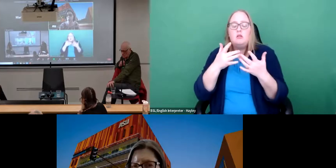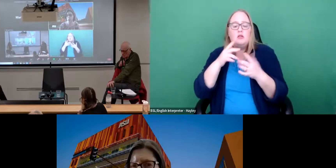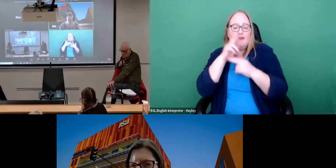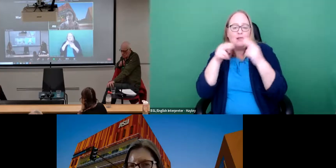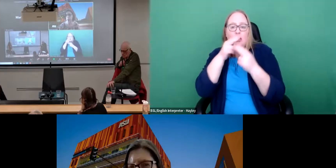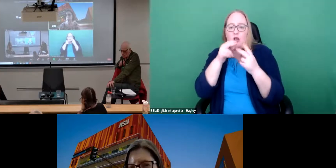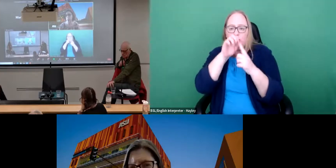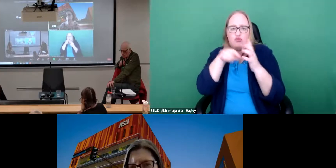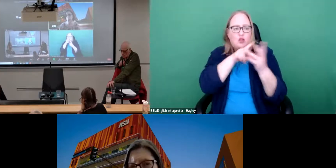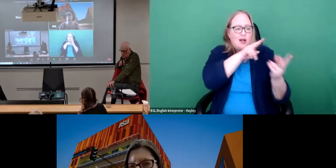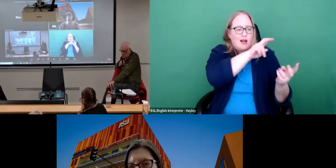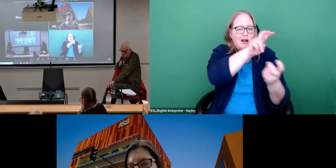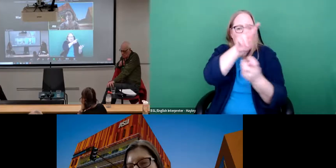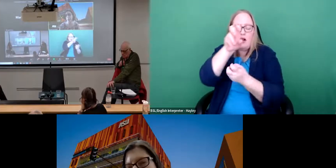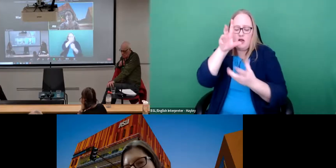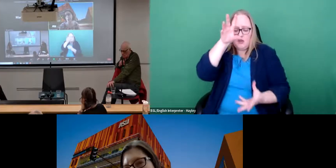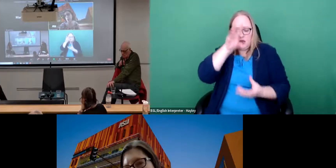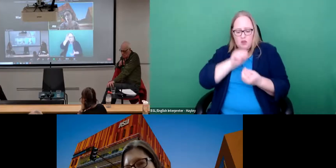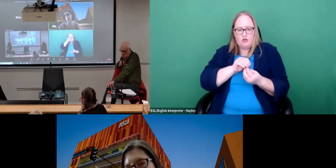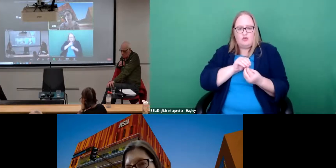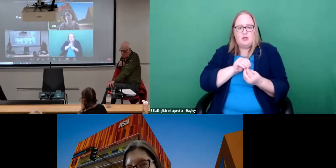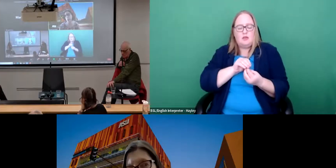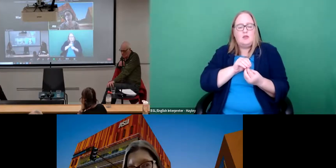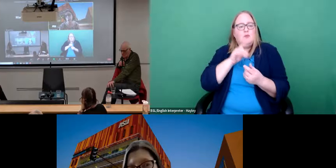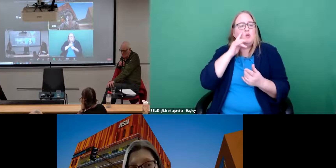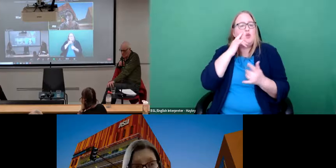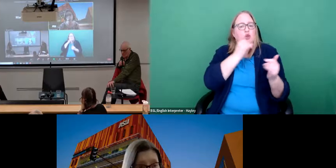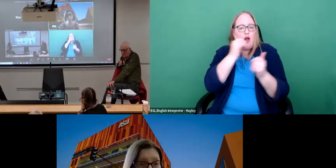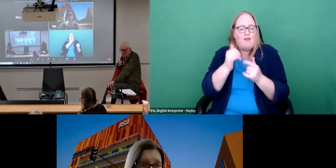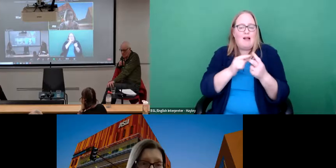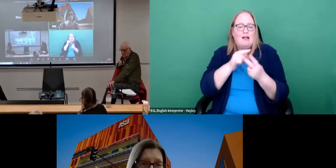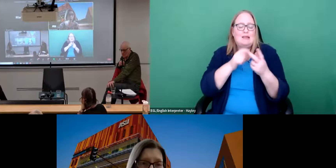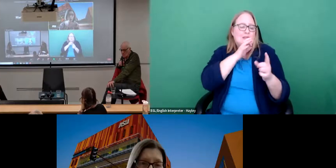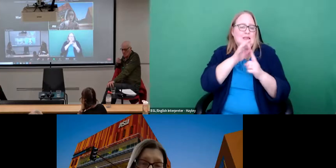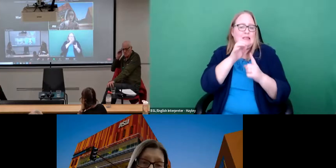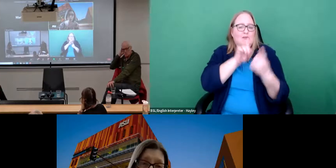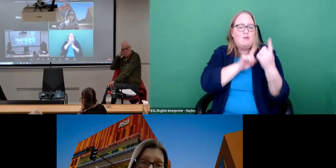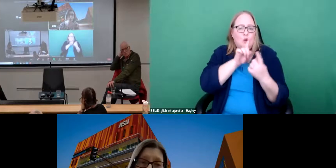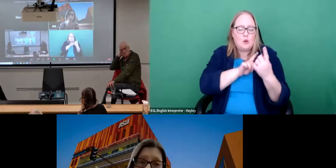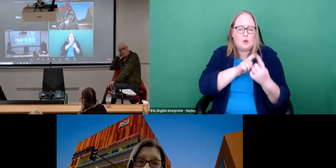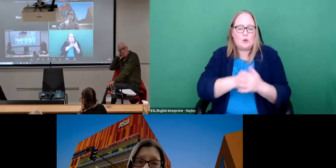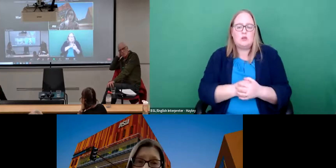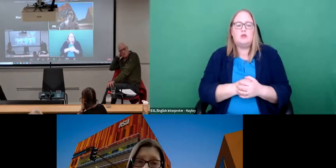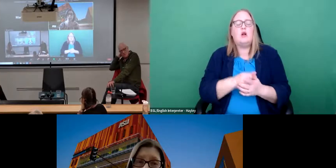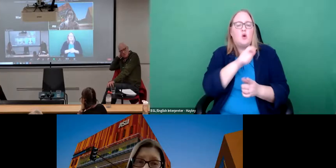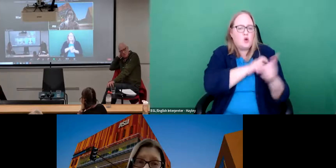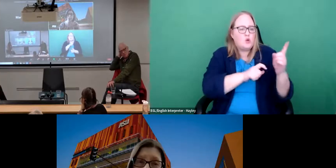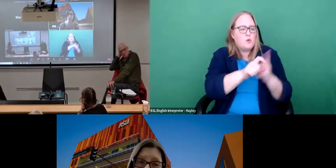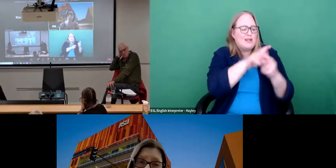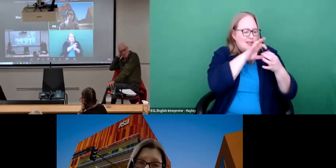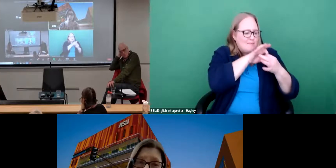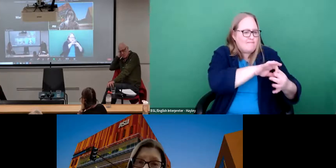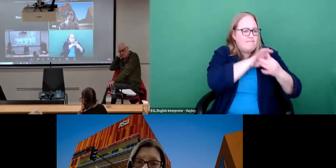projects, large-scale surveys, and interviews. It's grounded in Ellen's work in communities, listening to